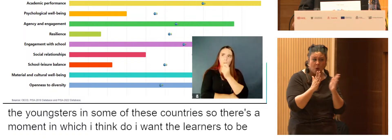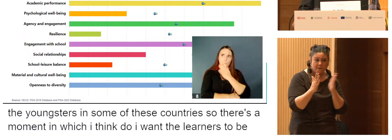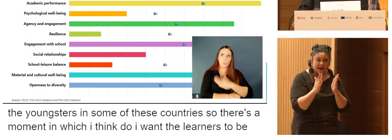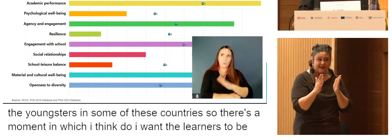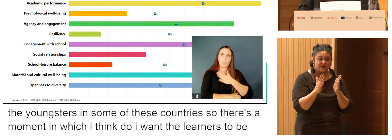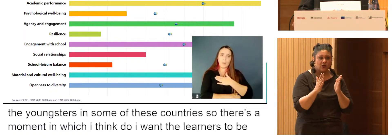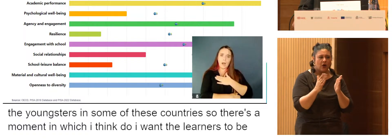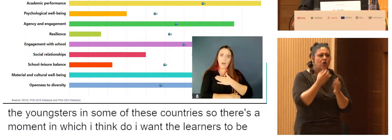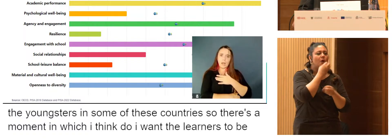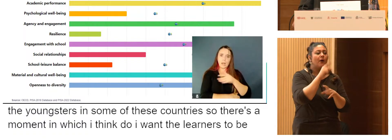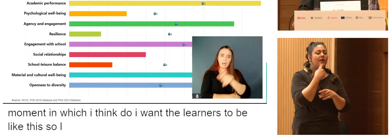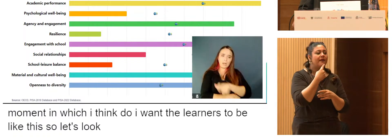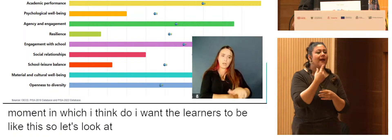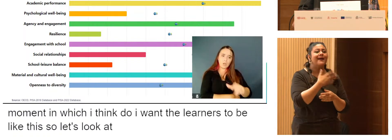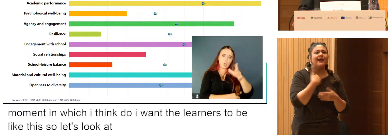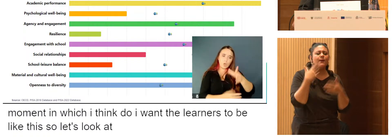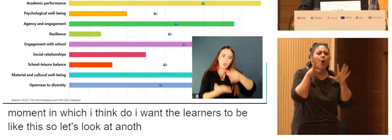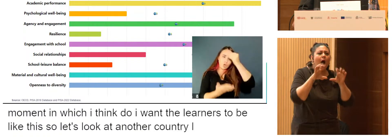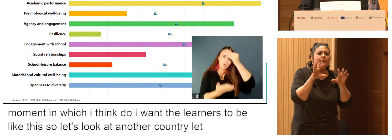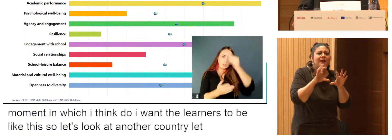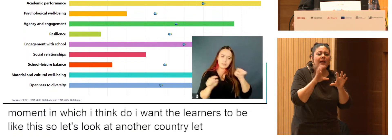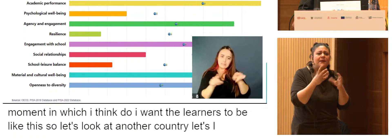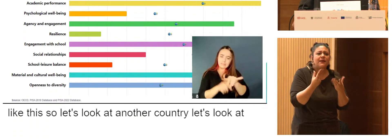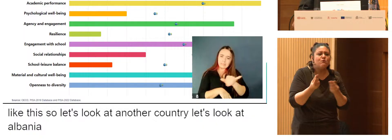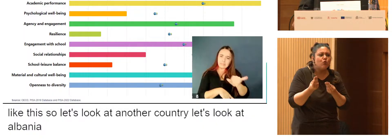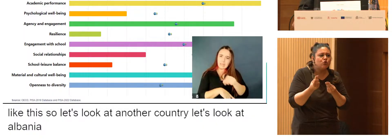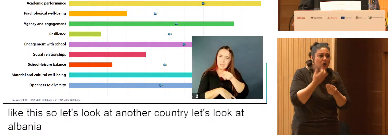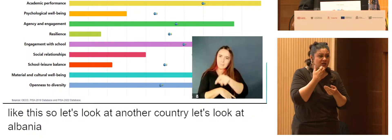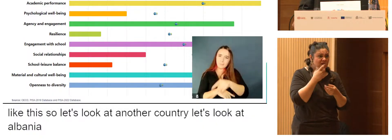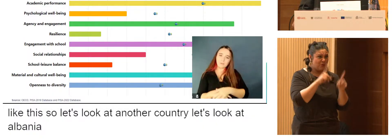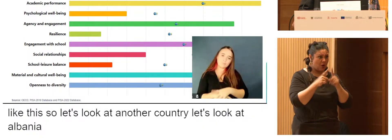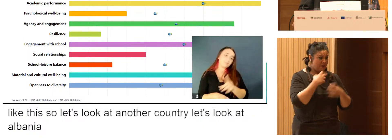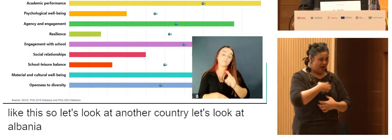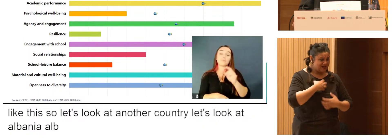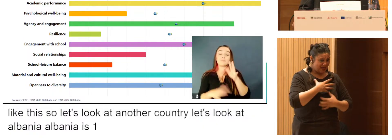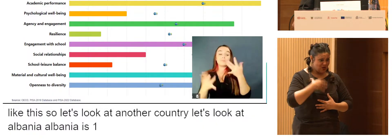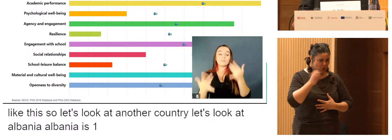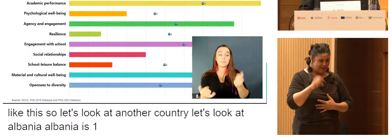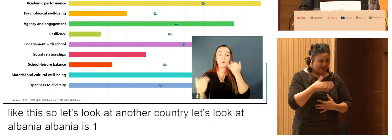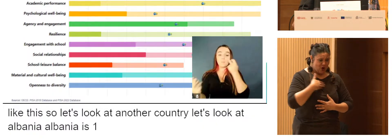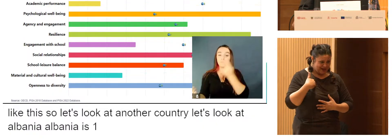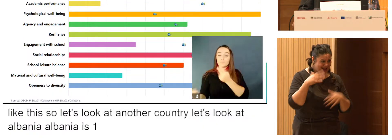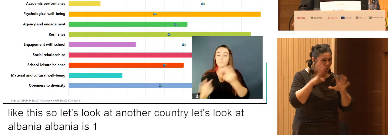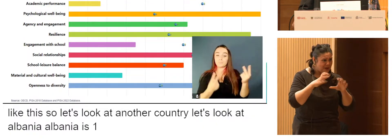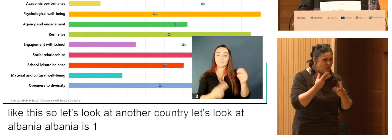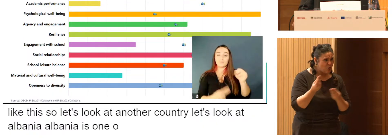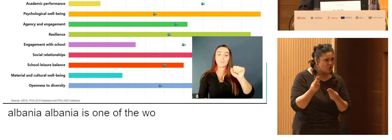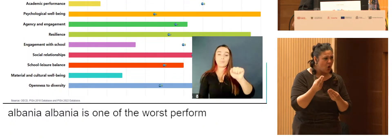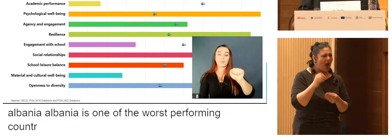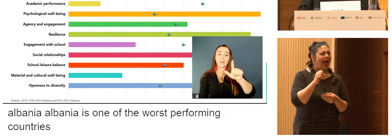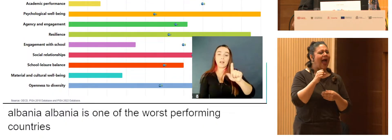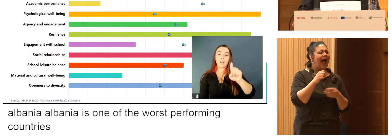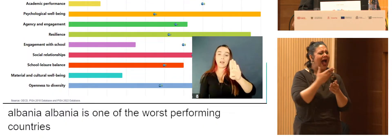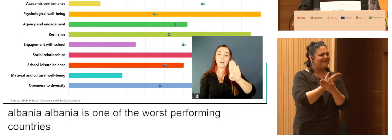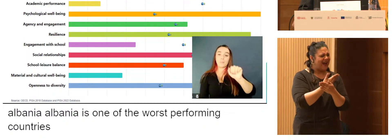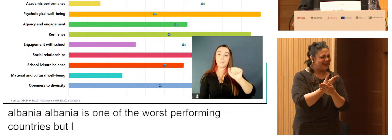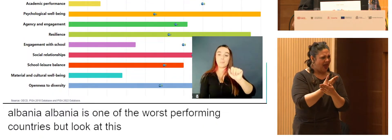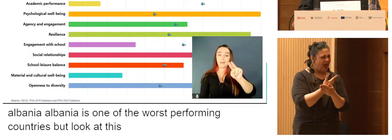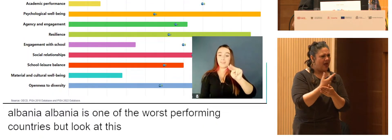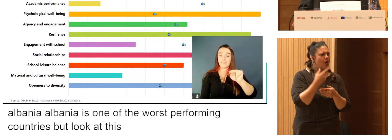So let's look at another country. Let's look at Albania. Albania is one of the worst performing countries. But look at this, they are